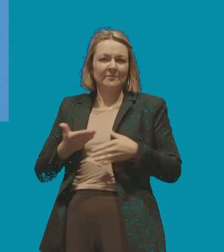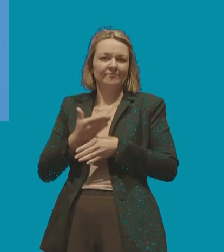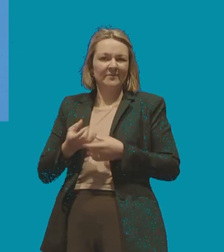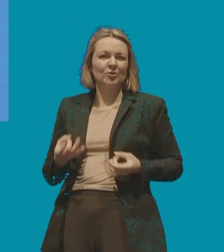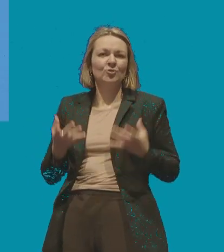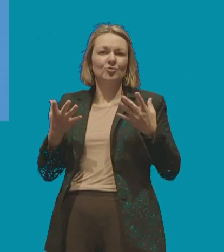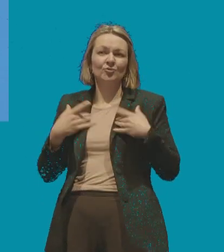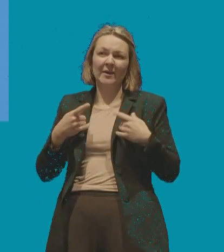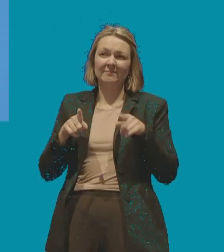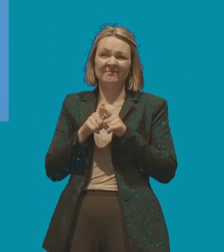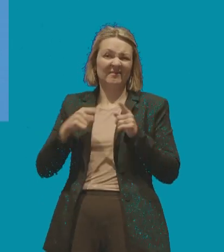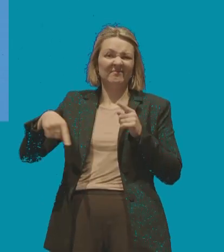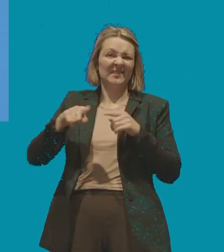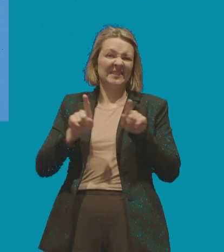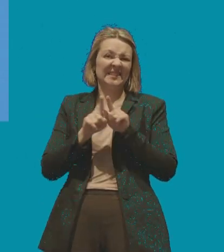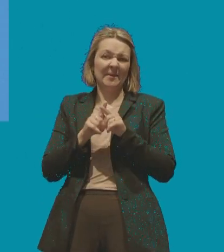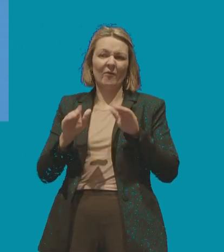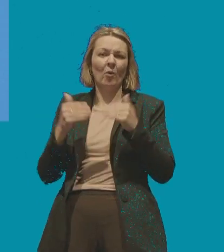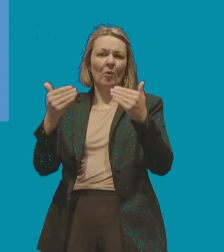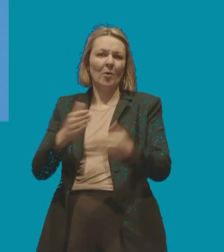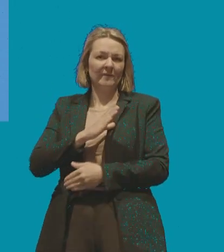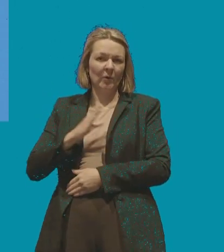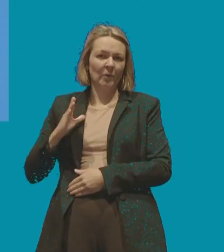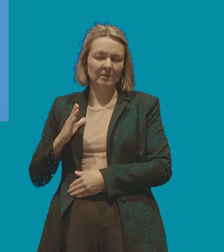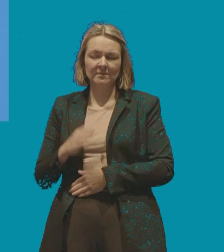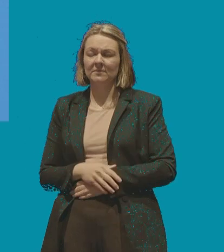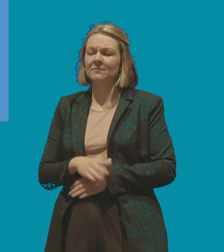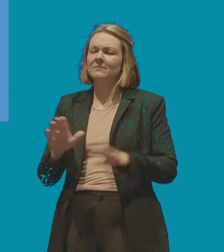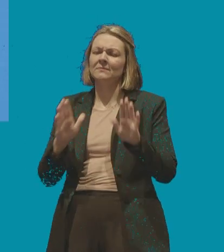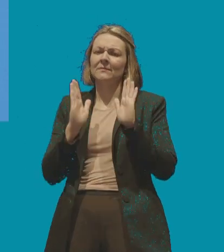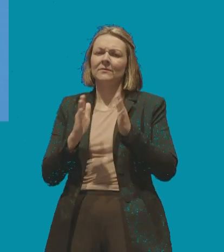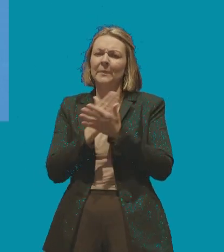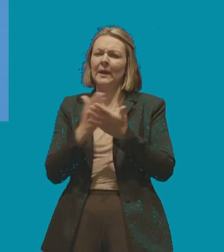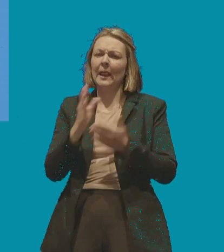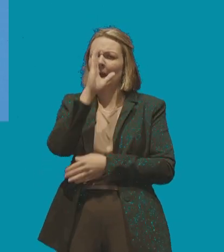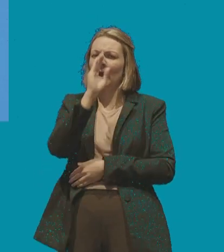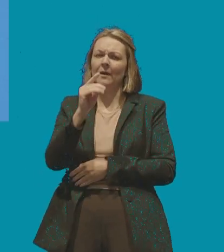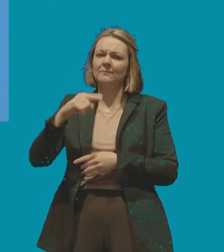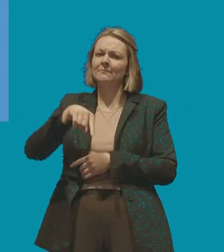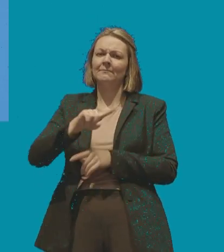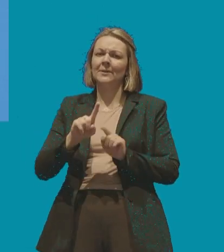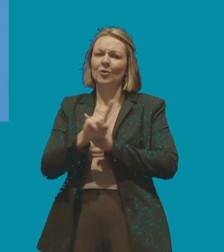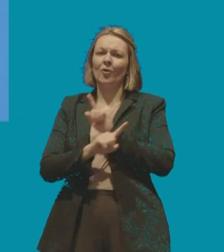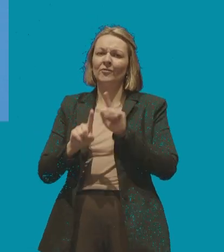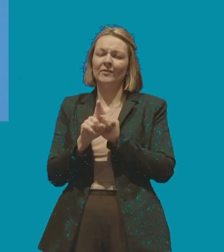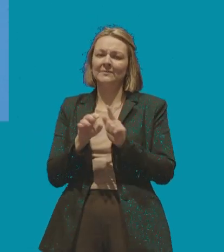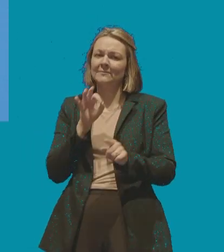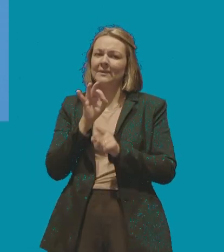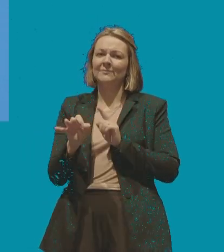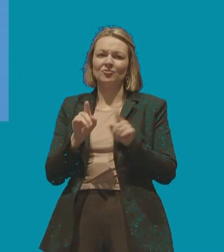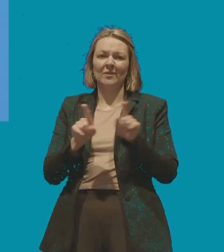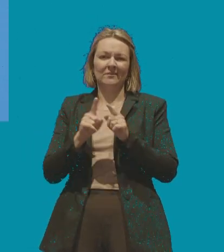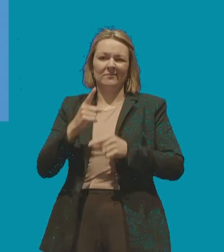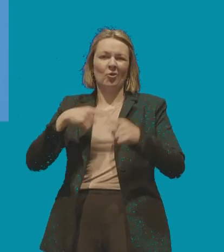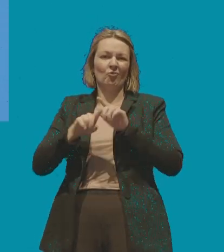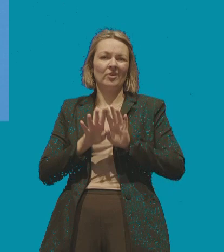members of Border Force. And on minimum service levels, let me just be absolutely clear, conference, as our special congress at the end of last year was